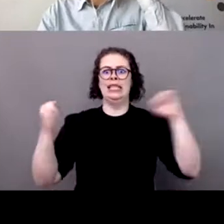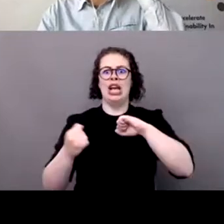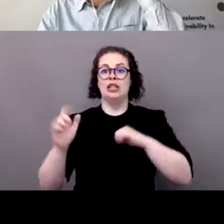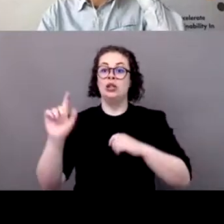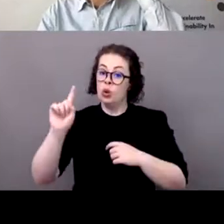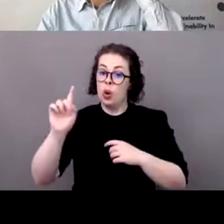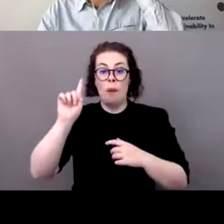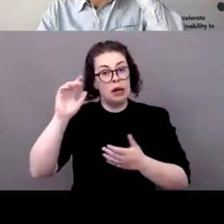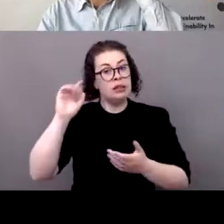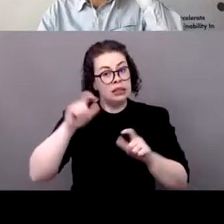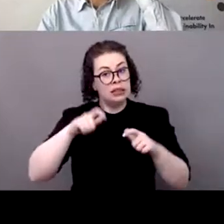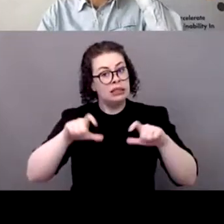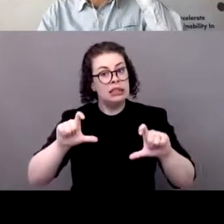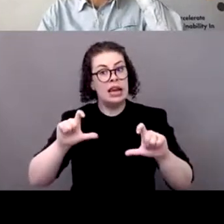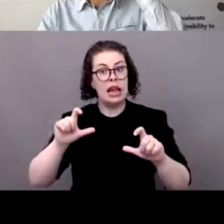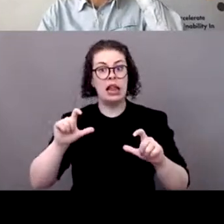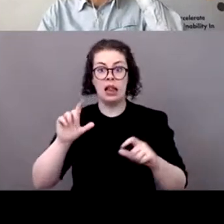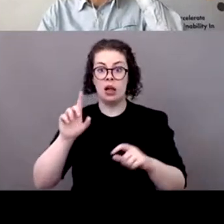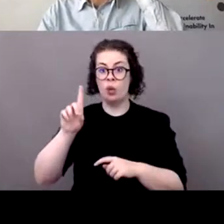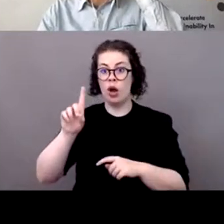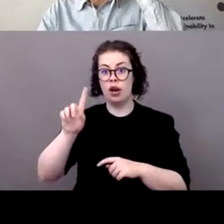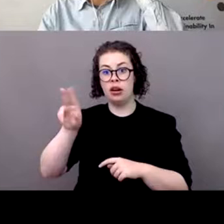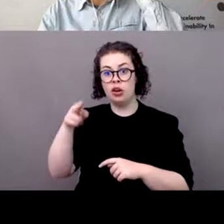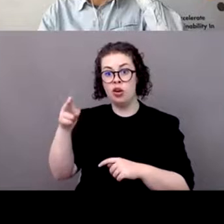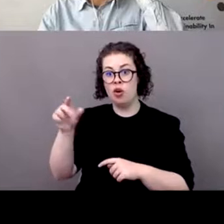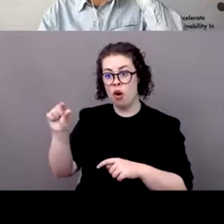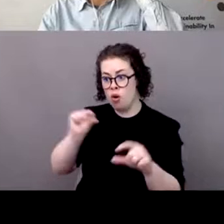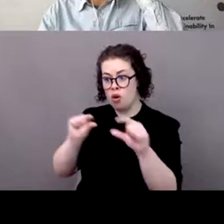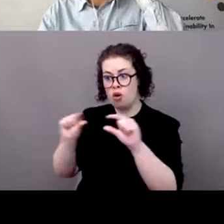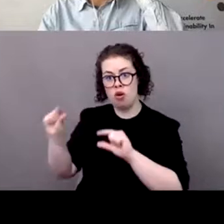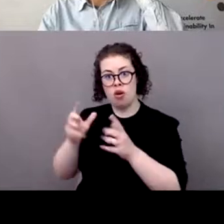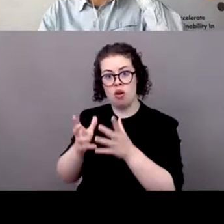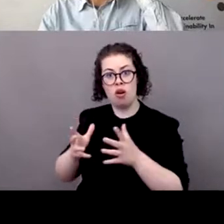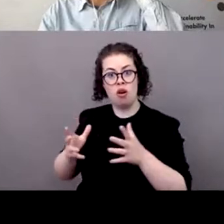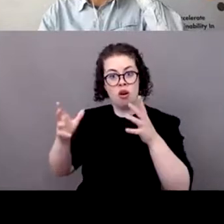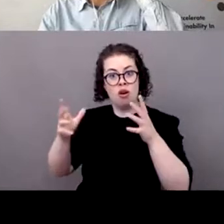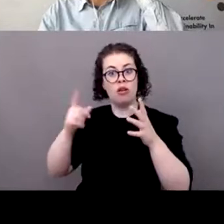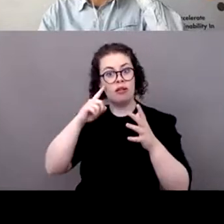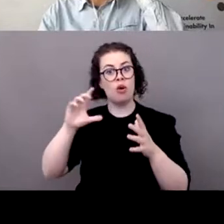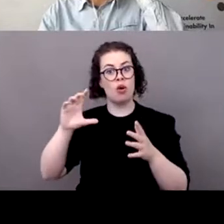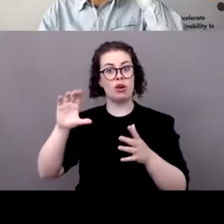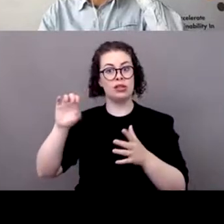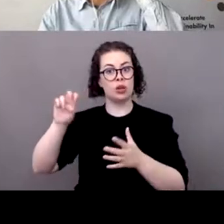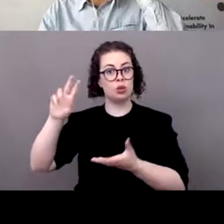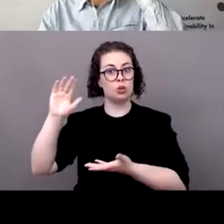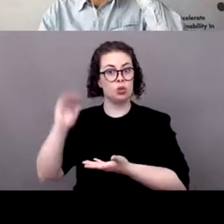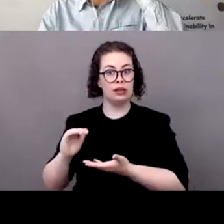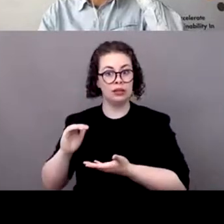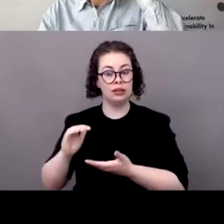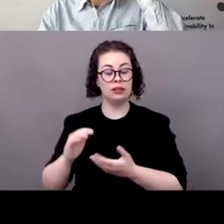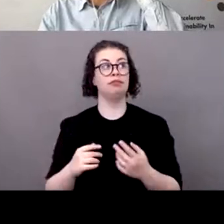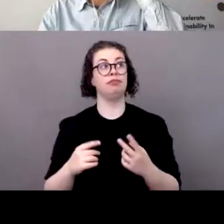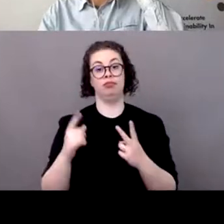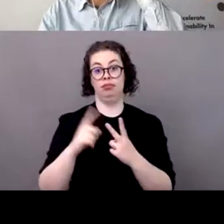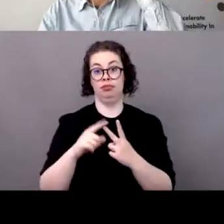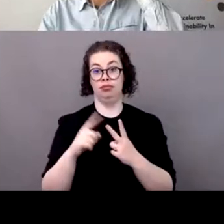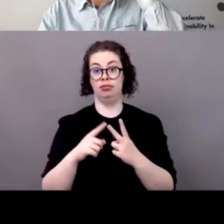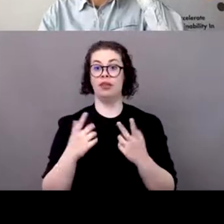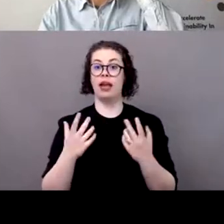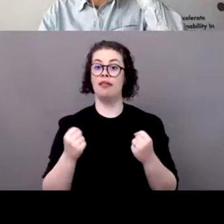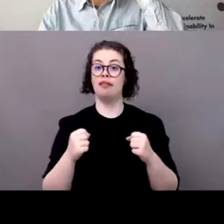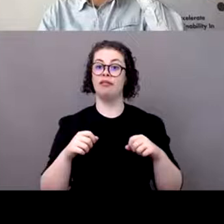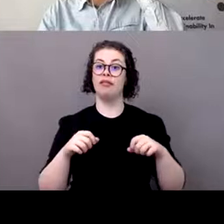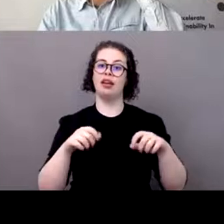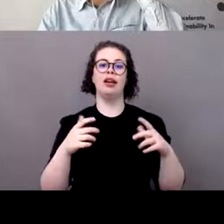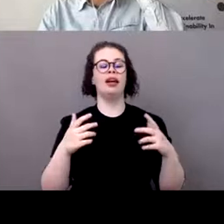22 million sports people. And we now just launched a rowing forest, a badminton forest, a hockey